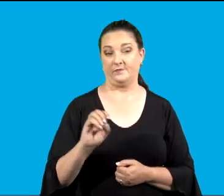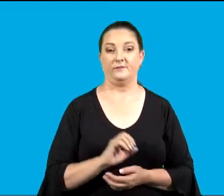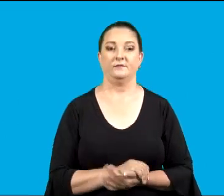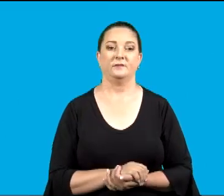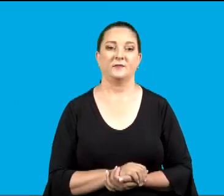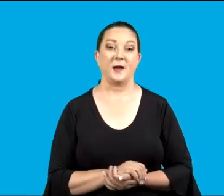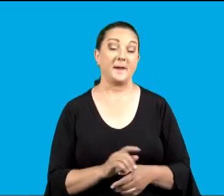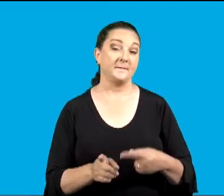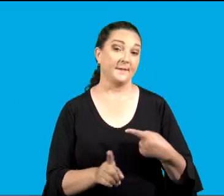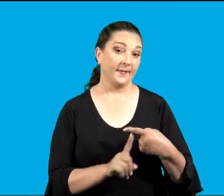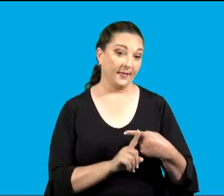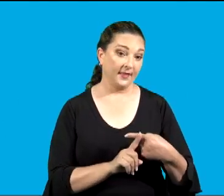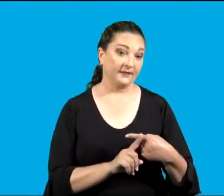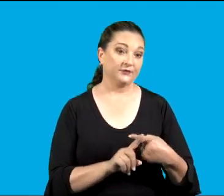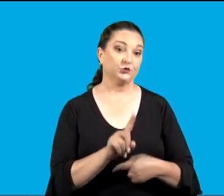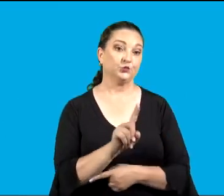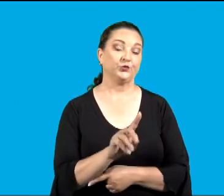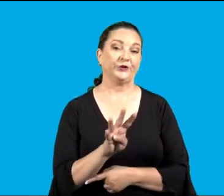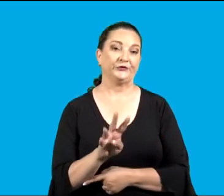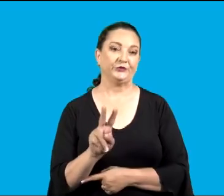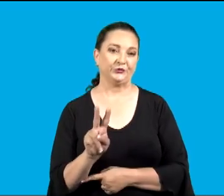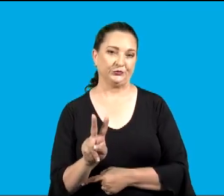1,814,040 plus